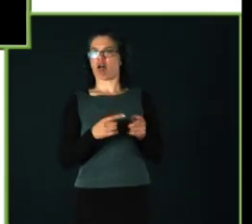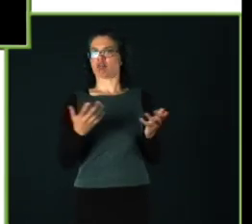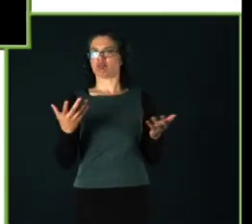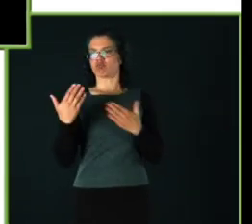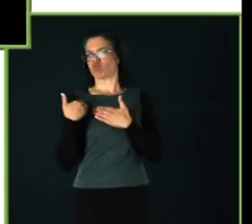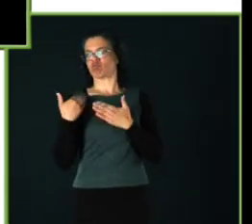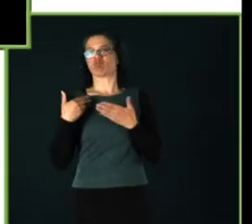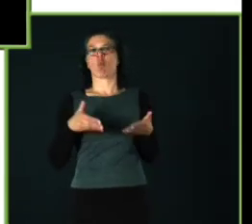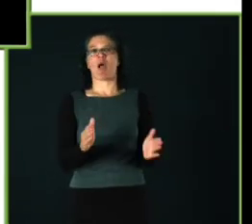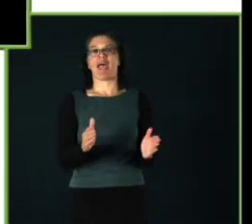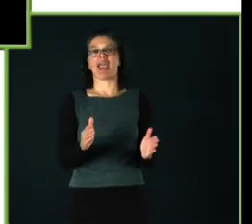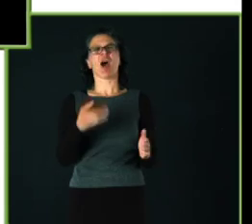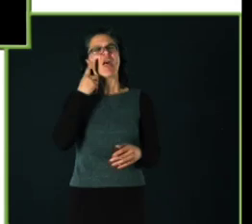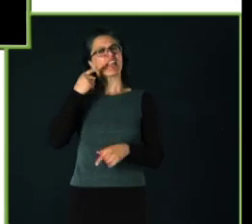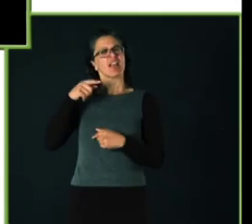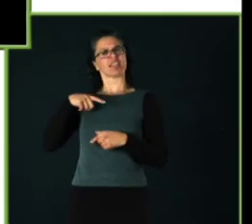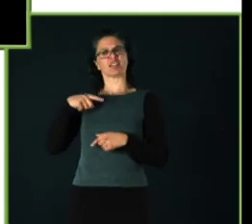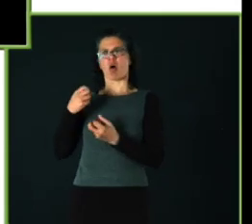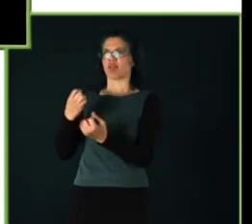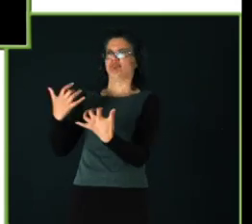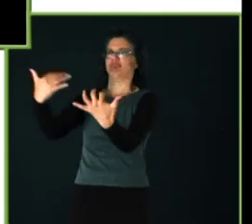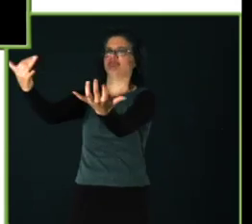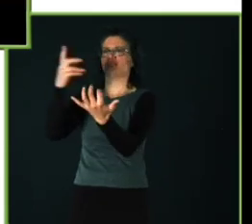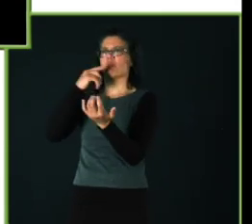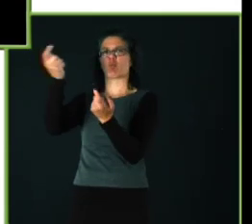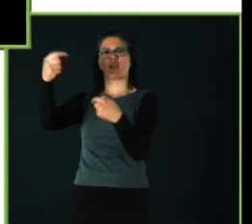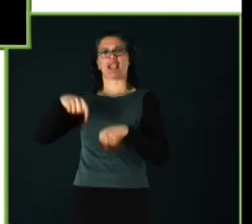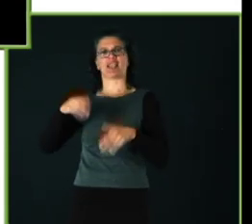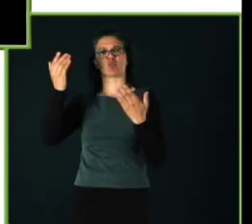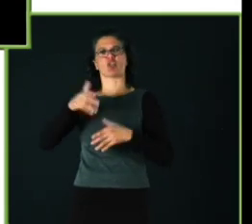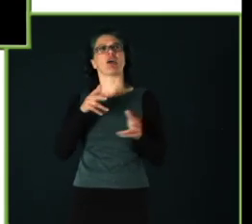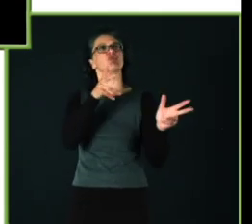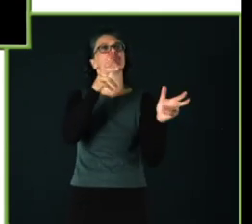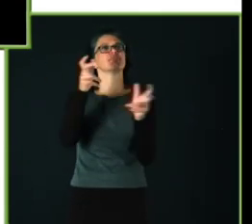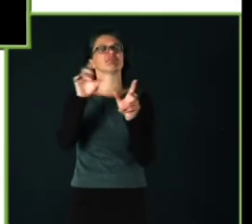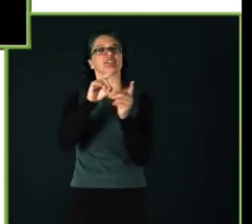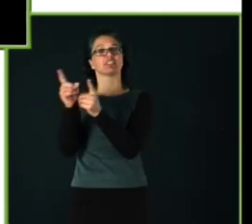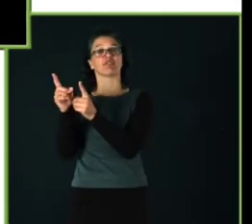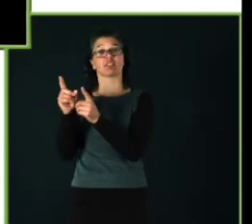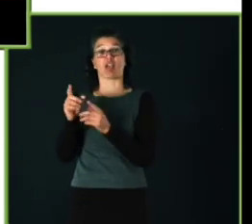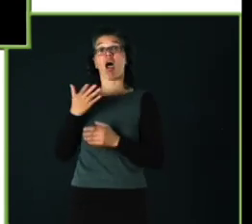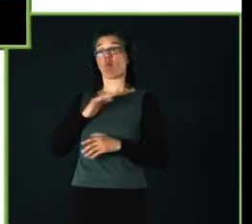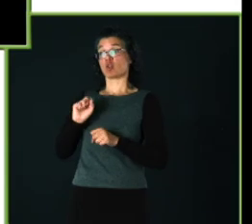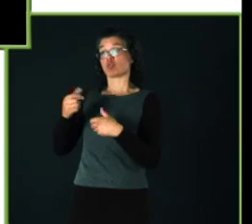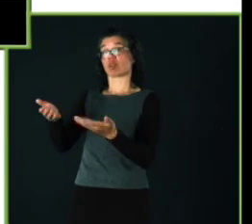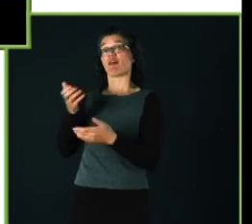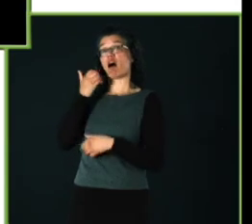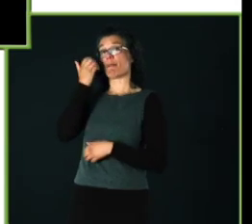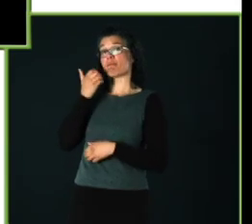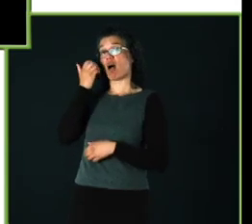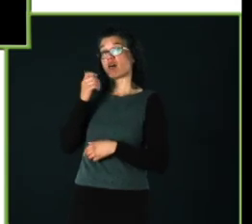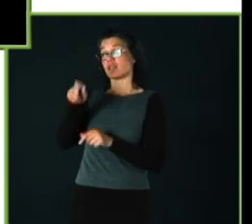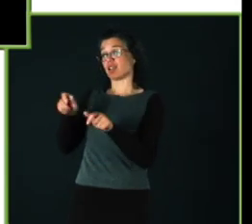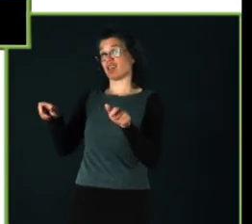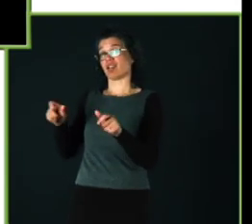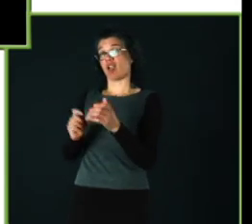you guys are taking an interest in this election this year. I want to provide opportunities for Māori to participate. It's always been there for